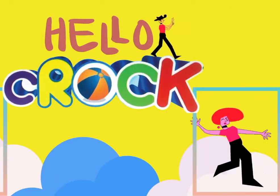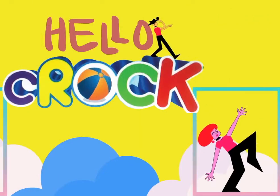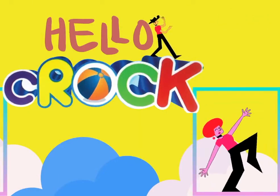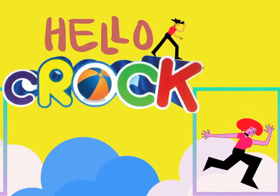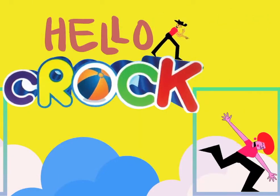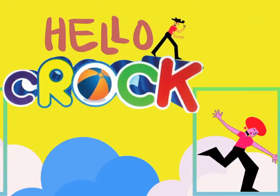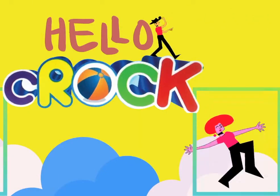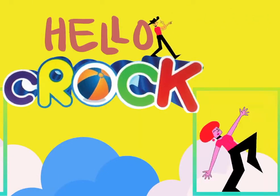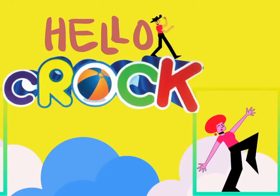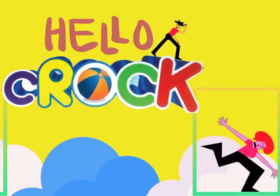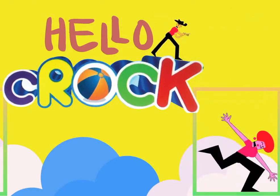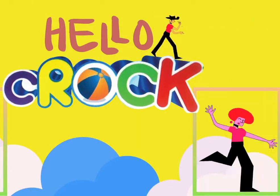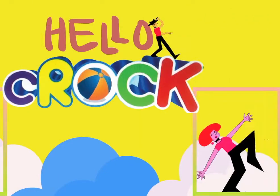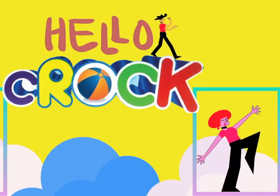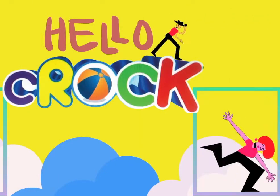Good morning,